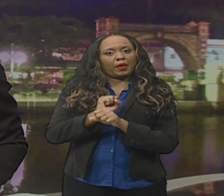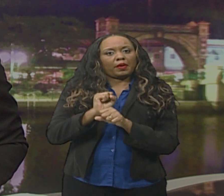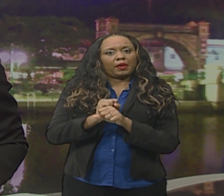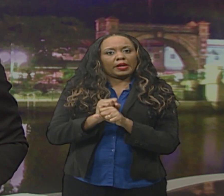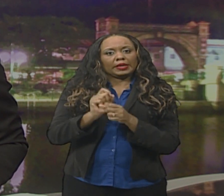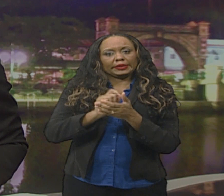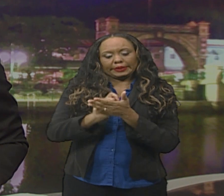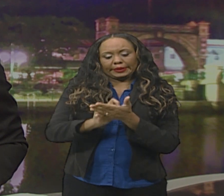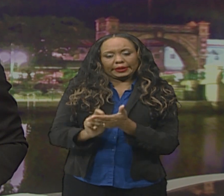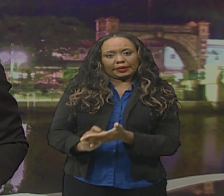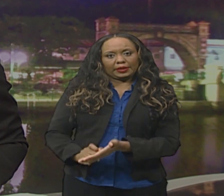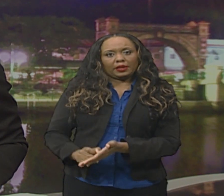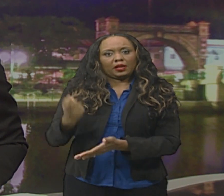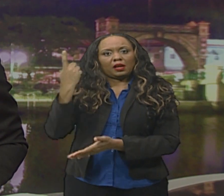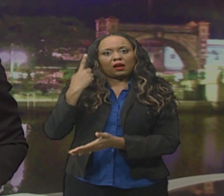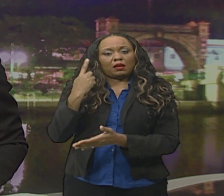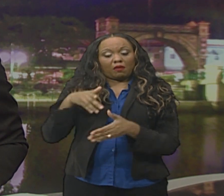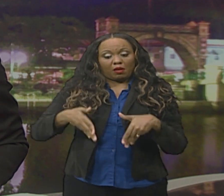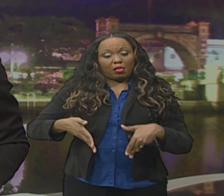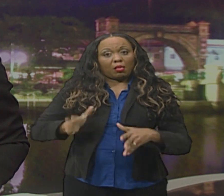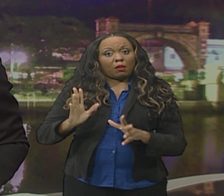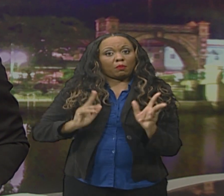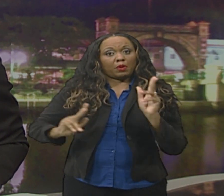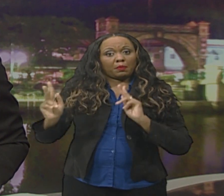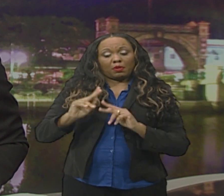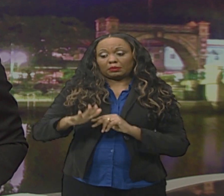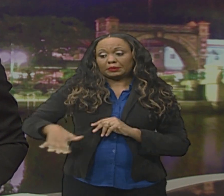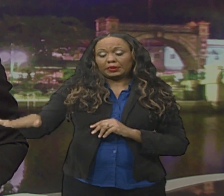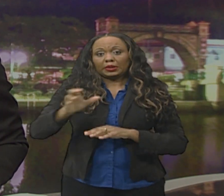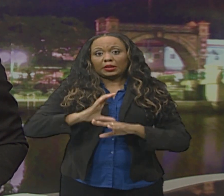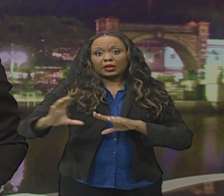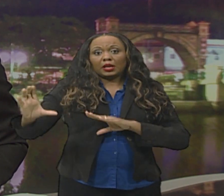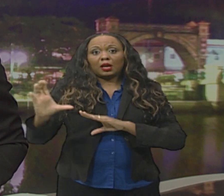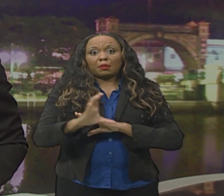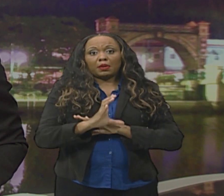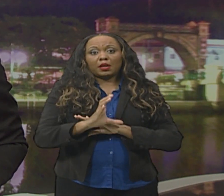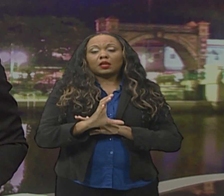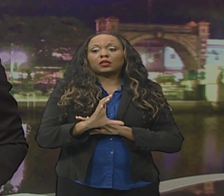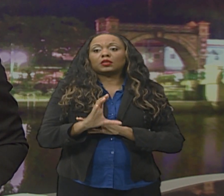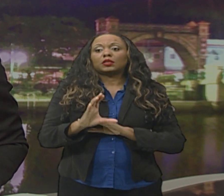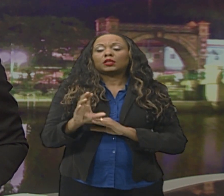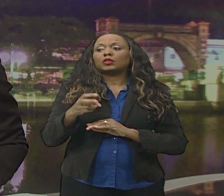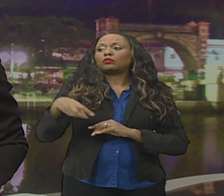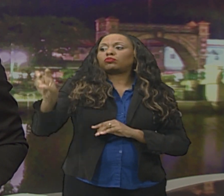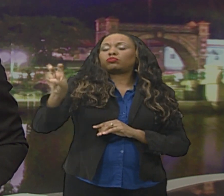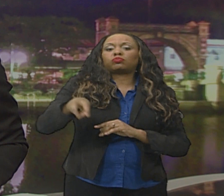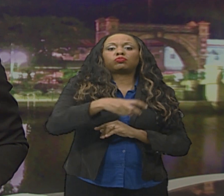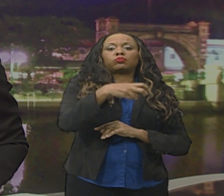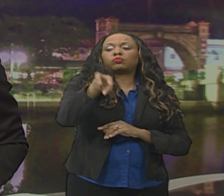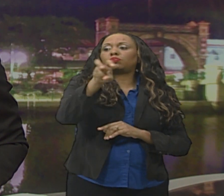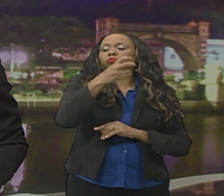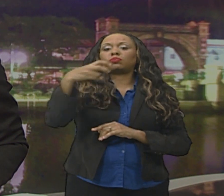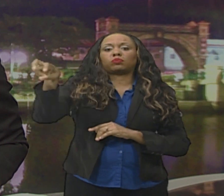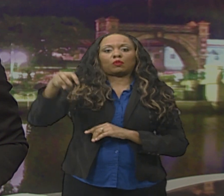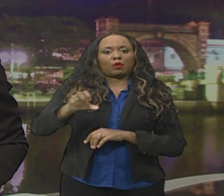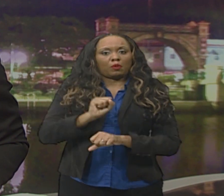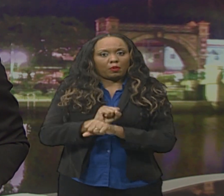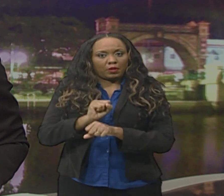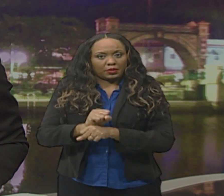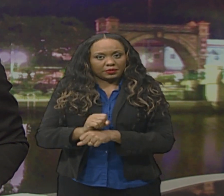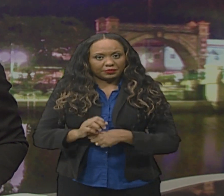seek employment freely throughout the community. This is the word from Barbados' Ambassador-designate to CARICOM, David